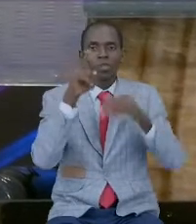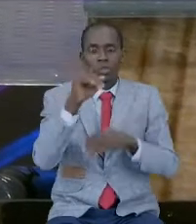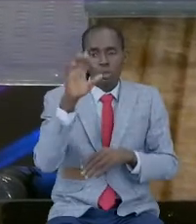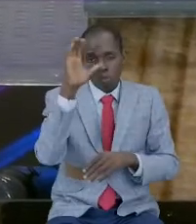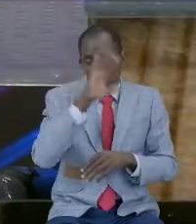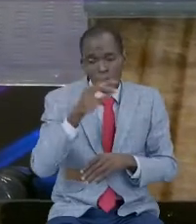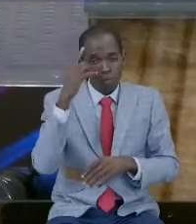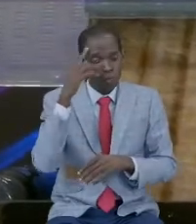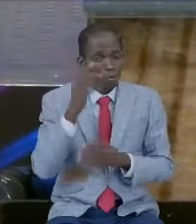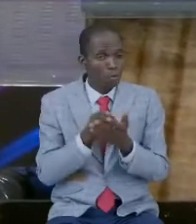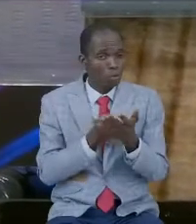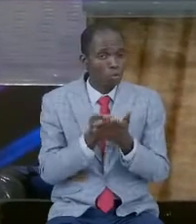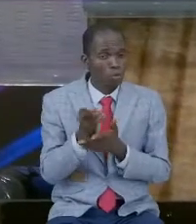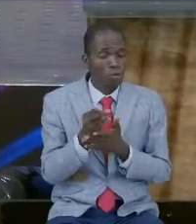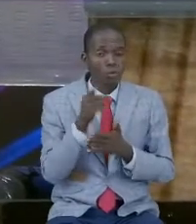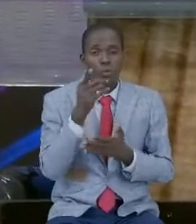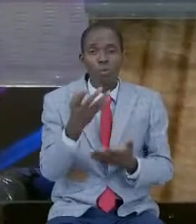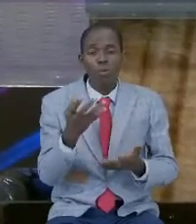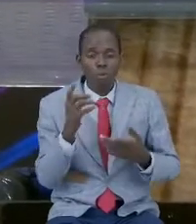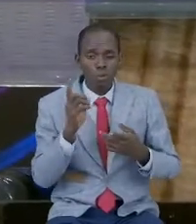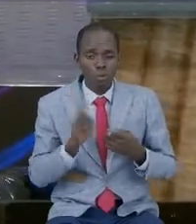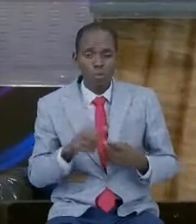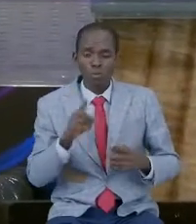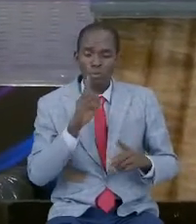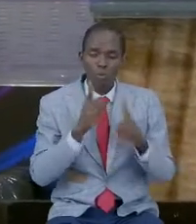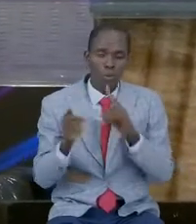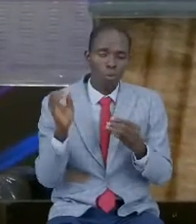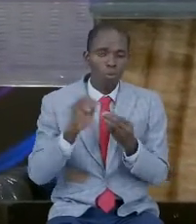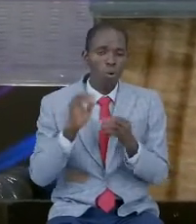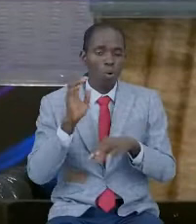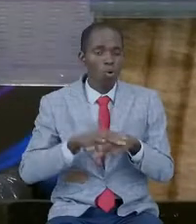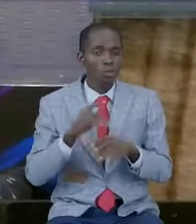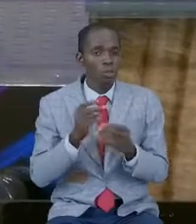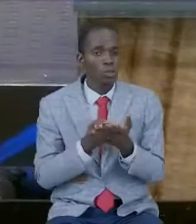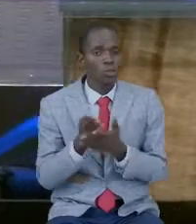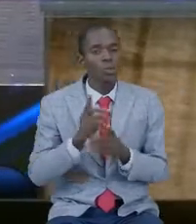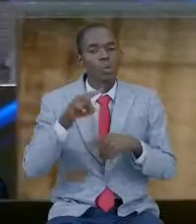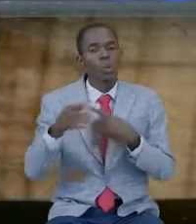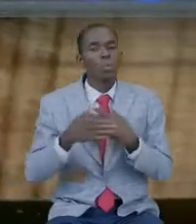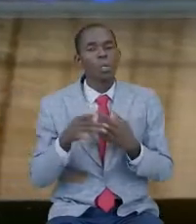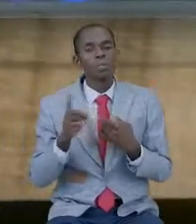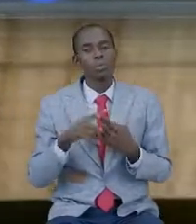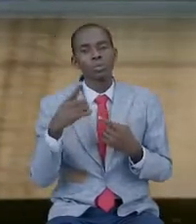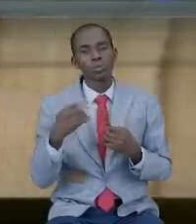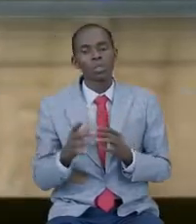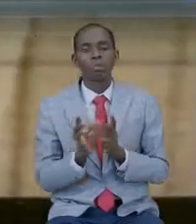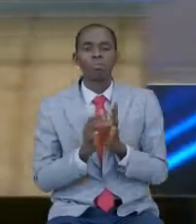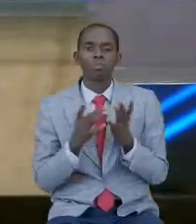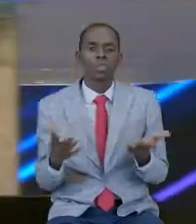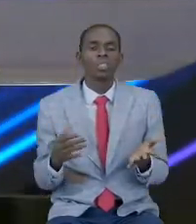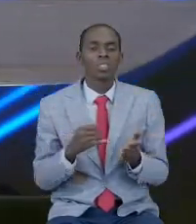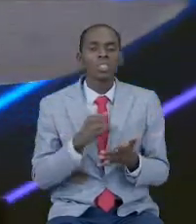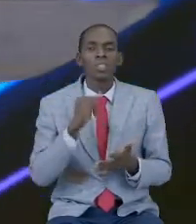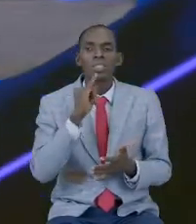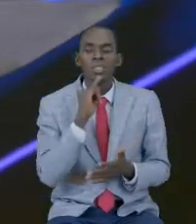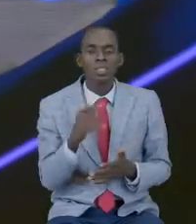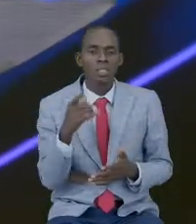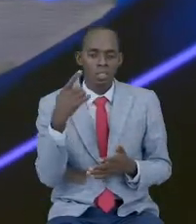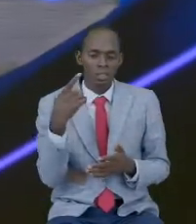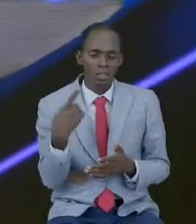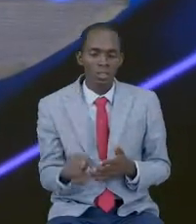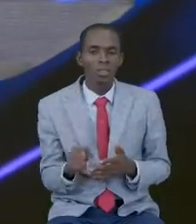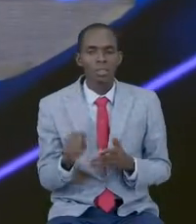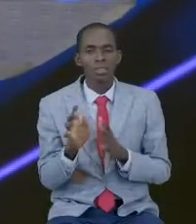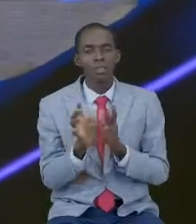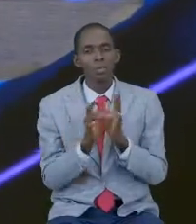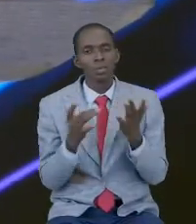truth, you want to emphasize the truth, go back to the scripture. It is the scripture